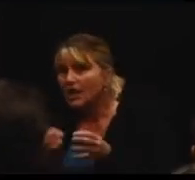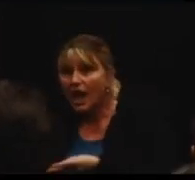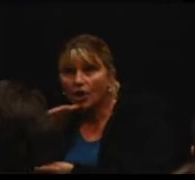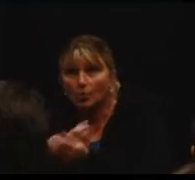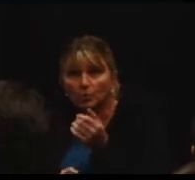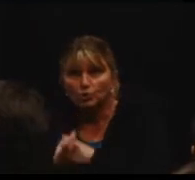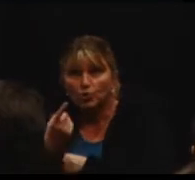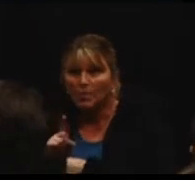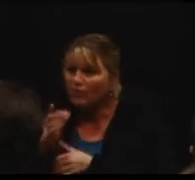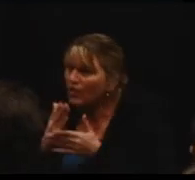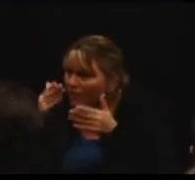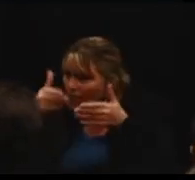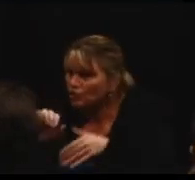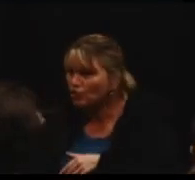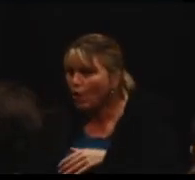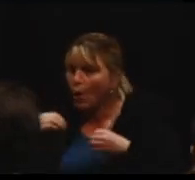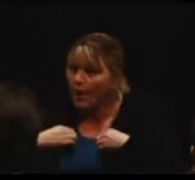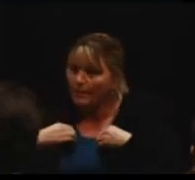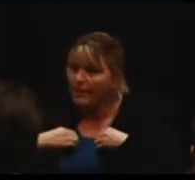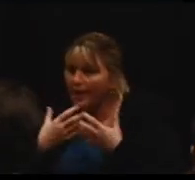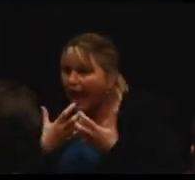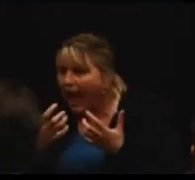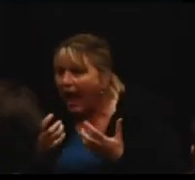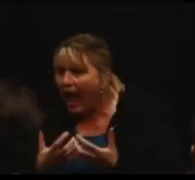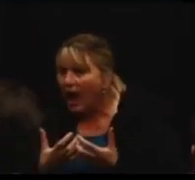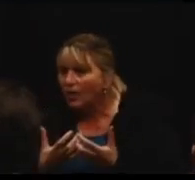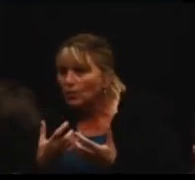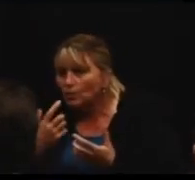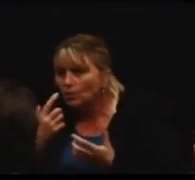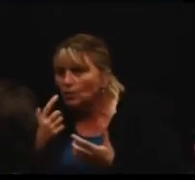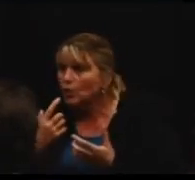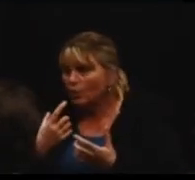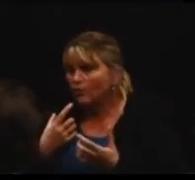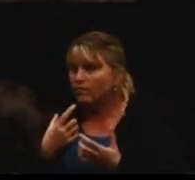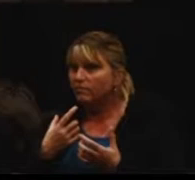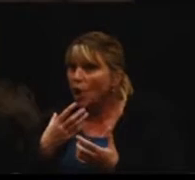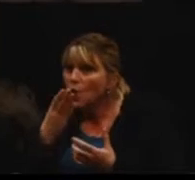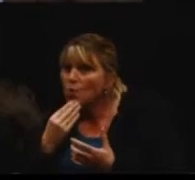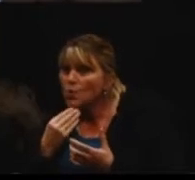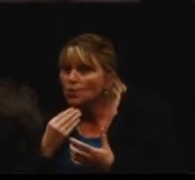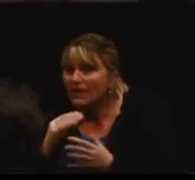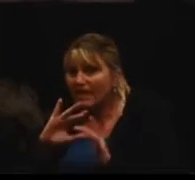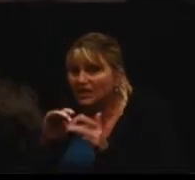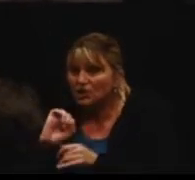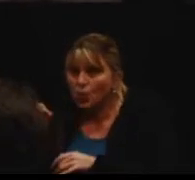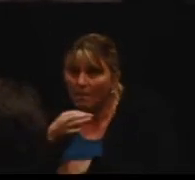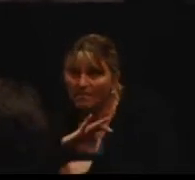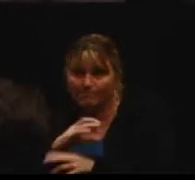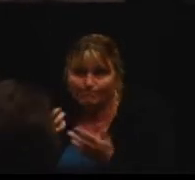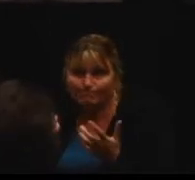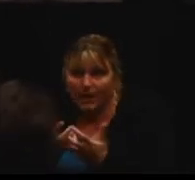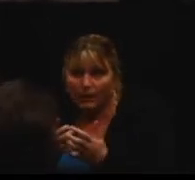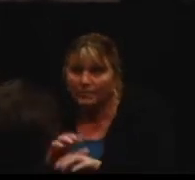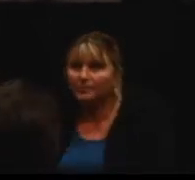really focus on your own company and how you see you've taken advantage of the internet. Sure. I